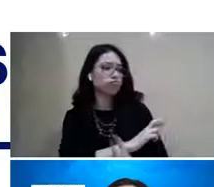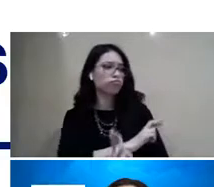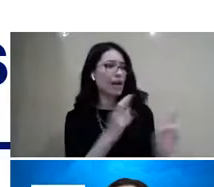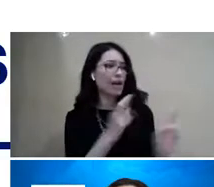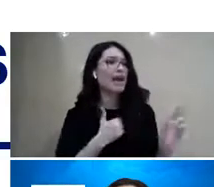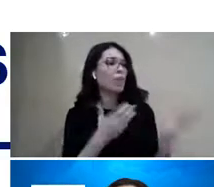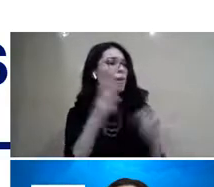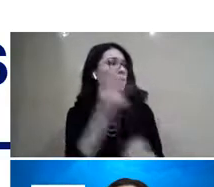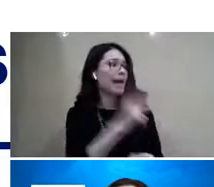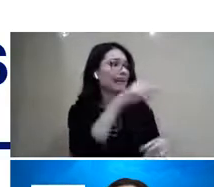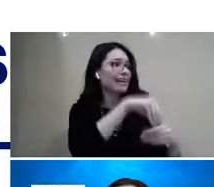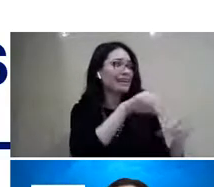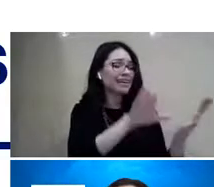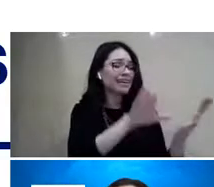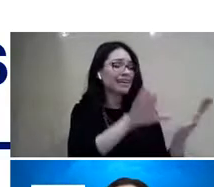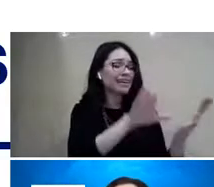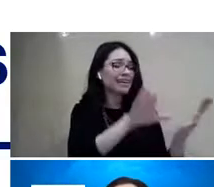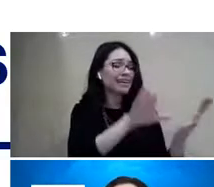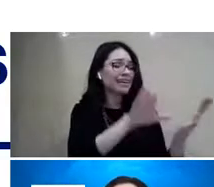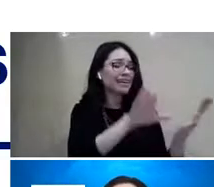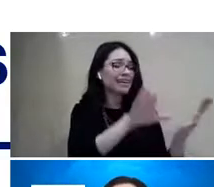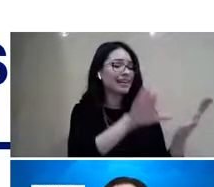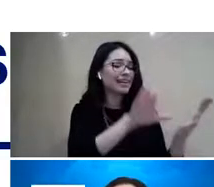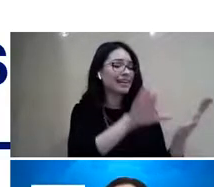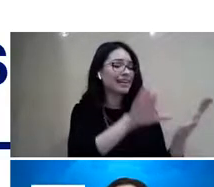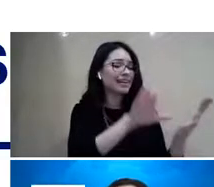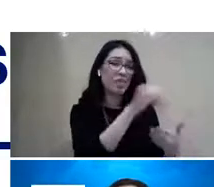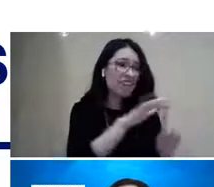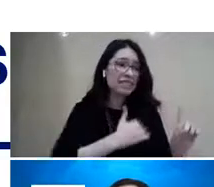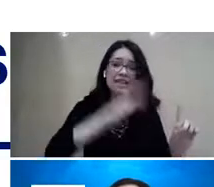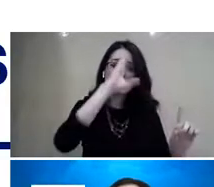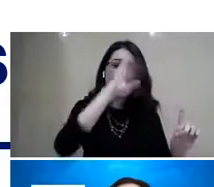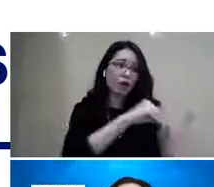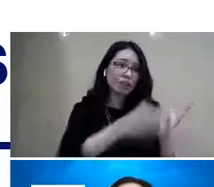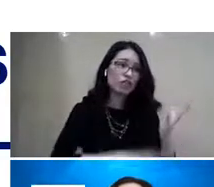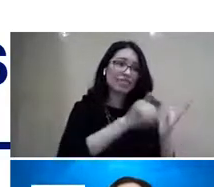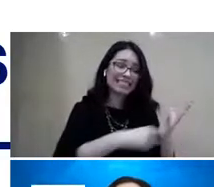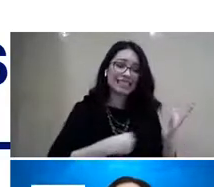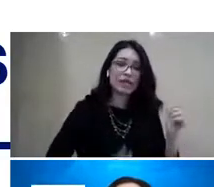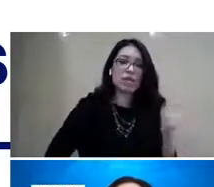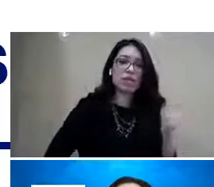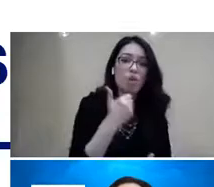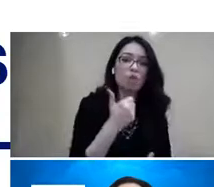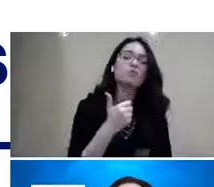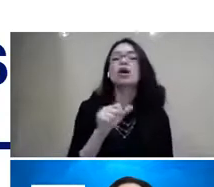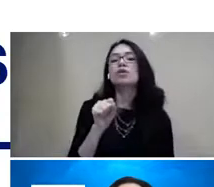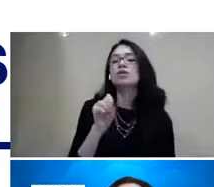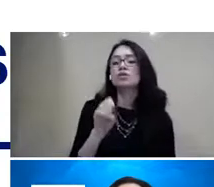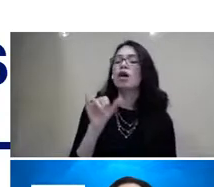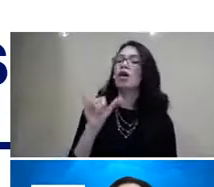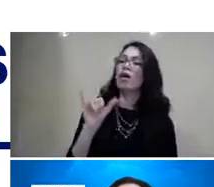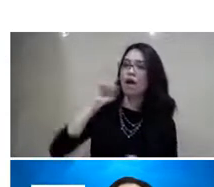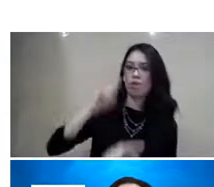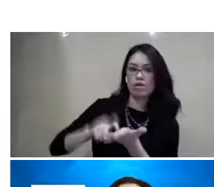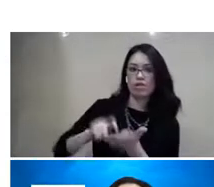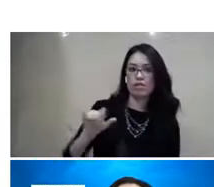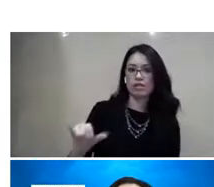where I know how to thrive. That's where I know students need me. So we see this as imperative. Next slide,